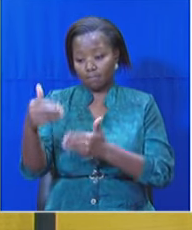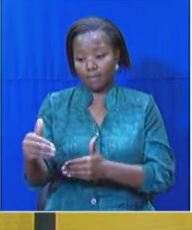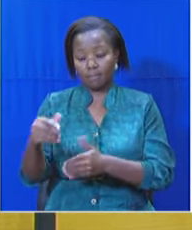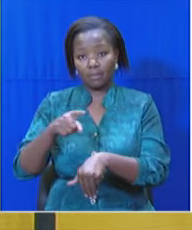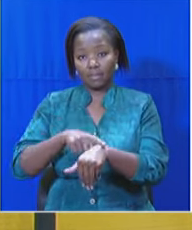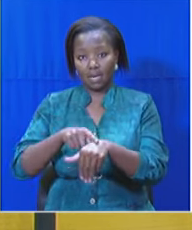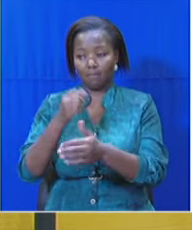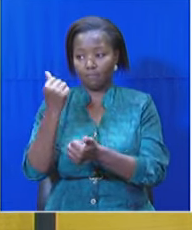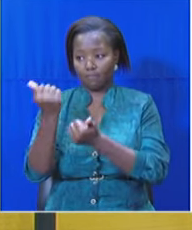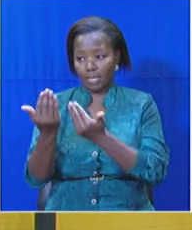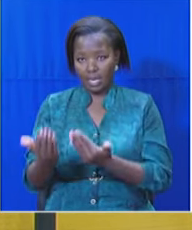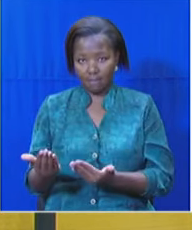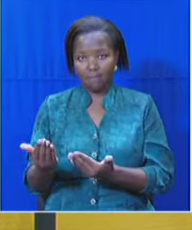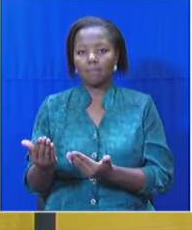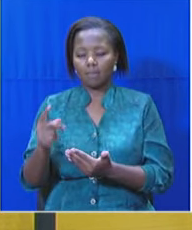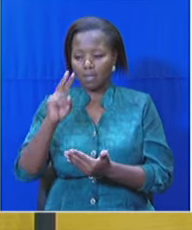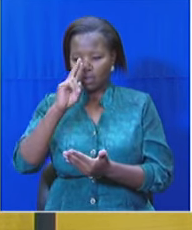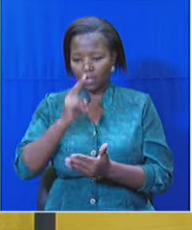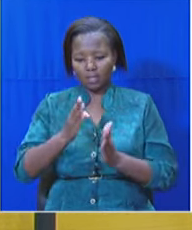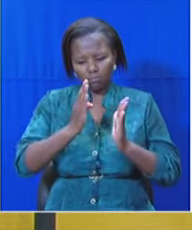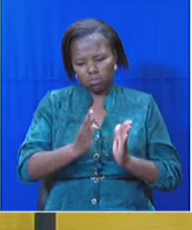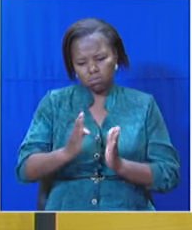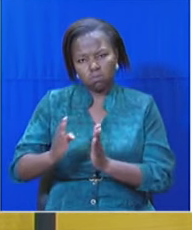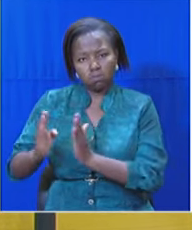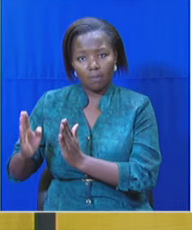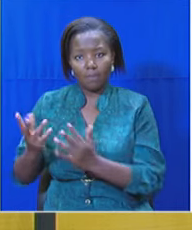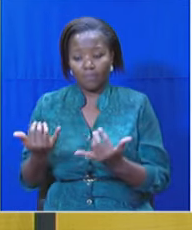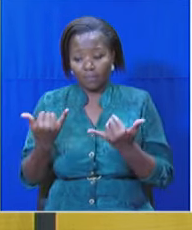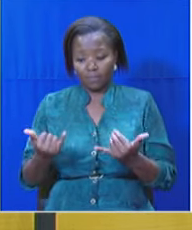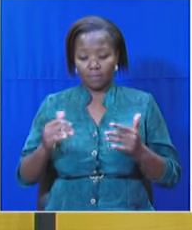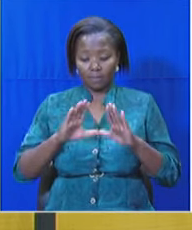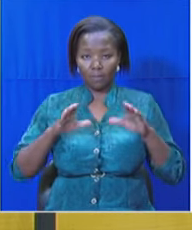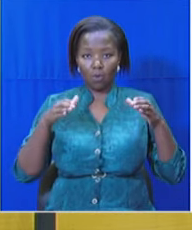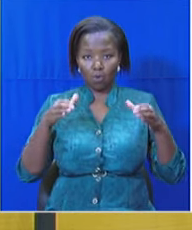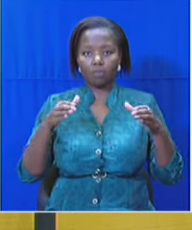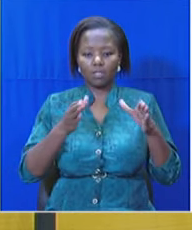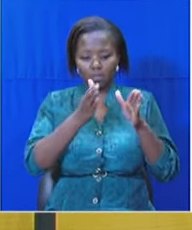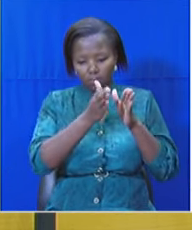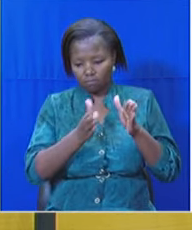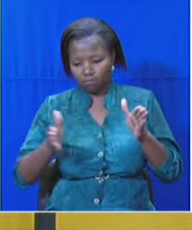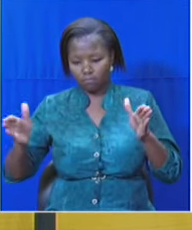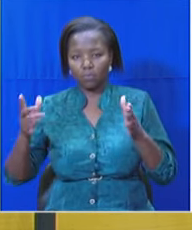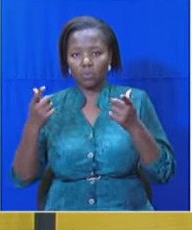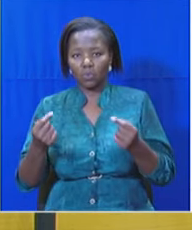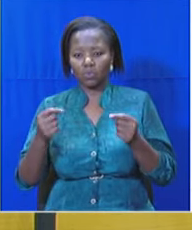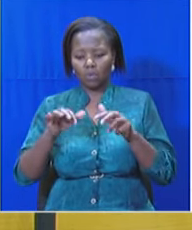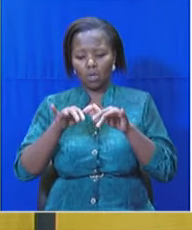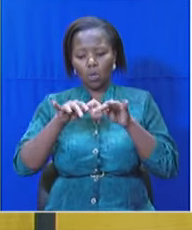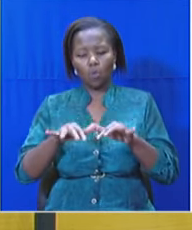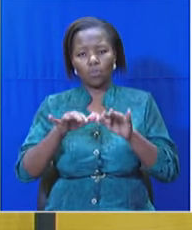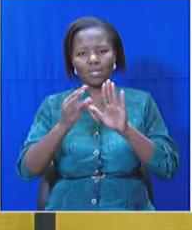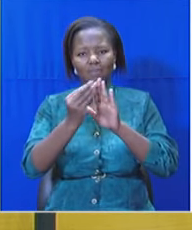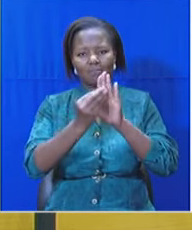with the numbers of claims, the Commission is receiving the current lodgement period. An electronic lodgement system has